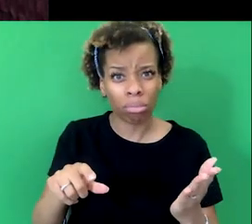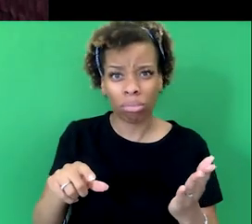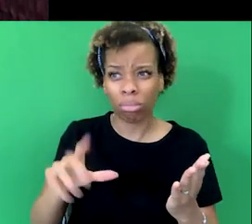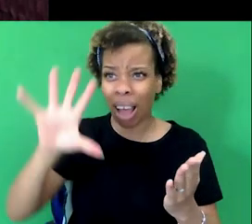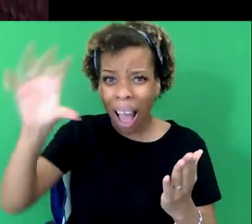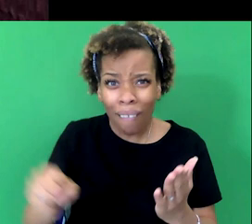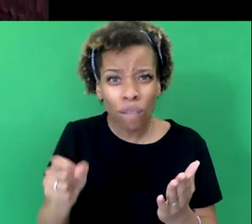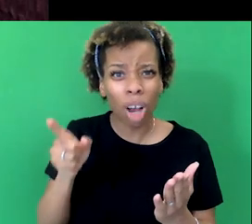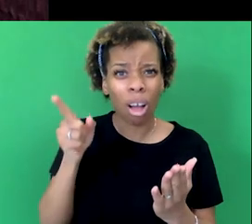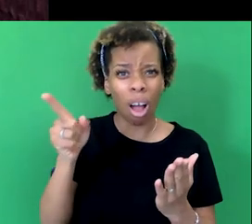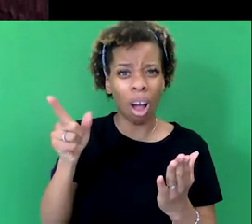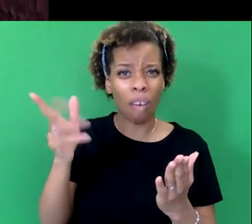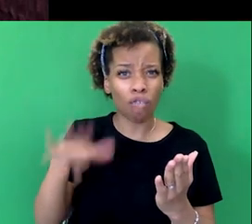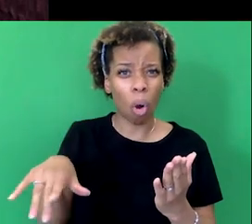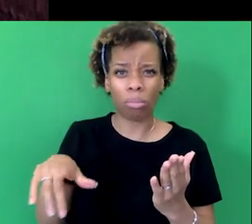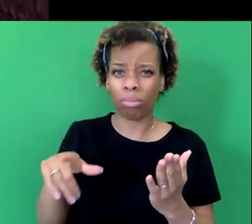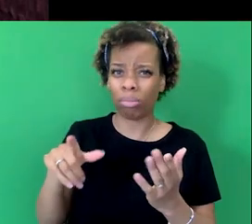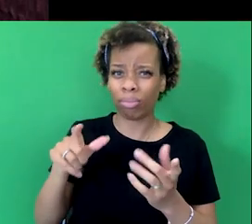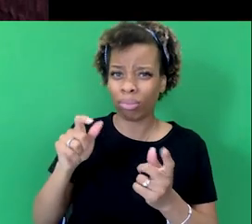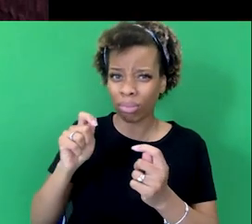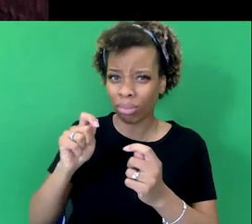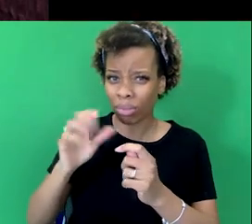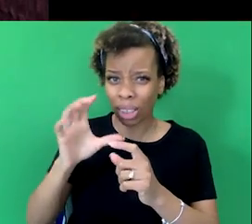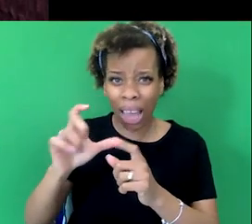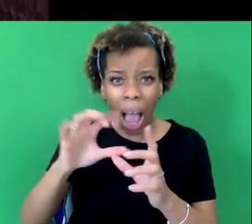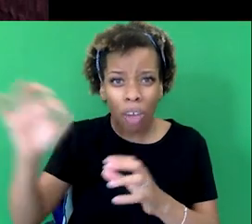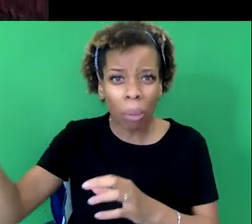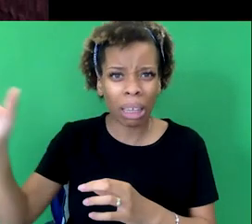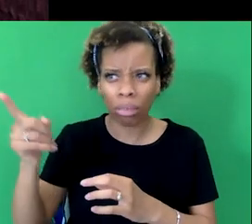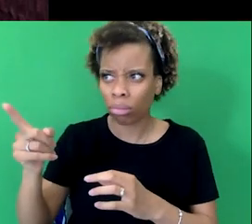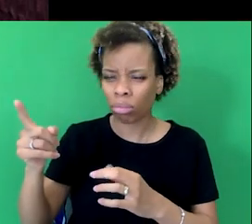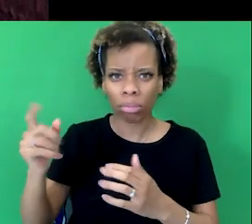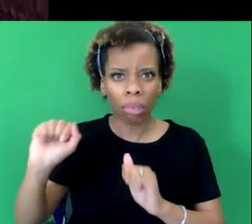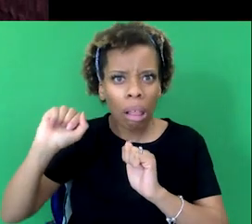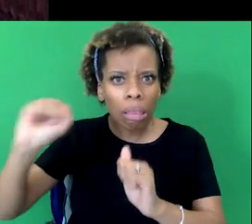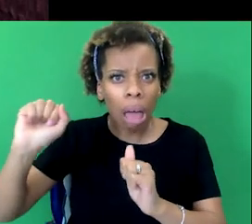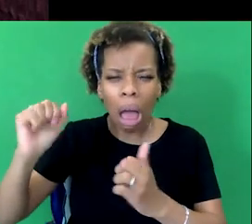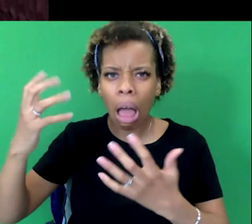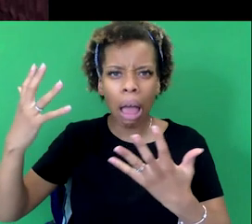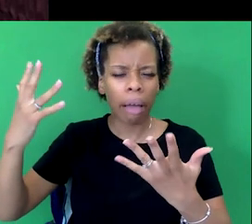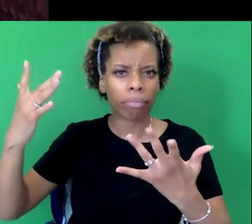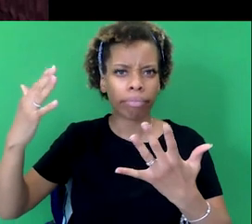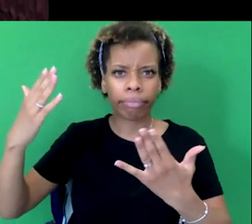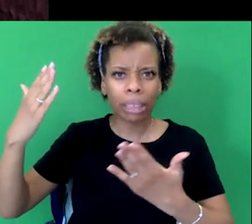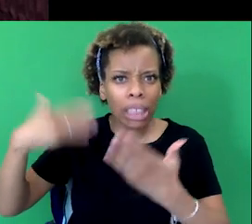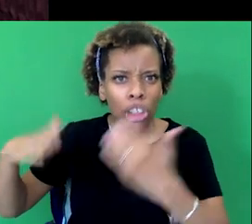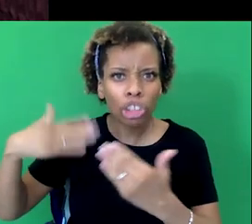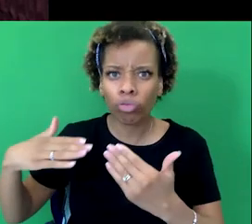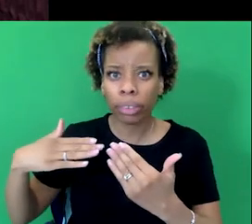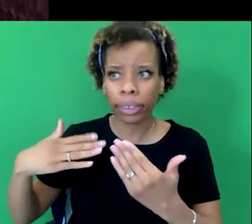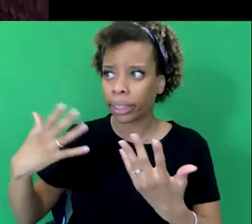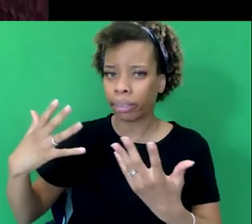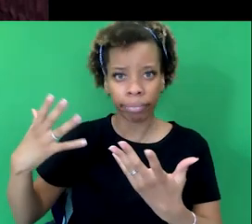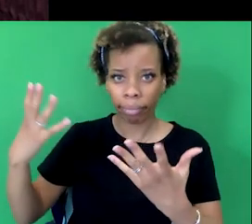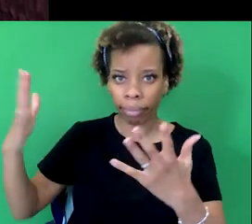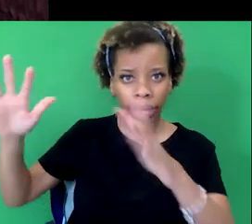Africa whose histories are ignored. Mm. They weren't allowed to march in the victory parades after the First World